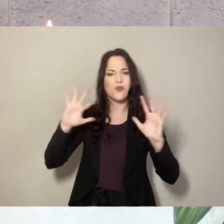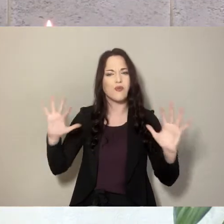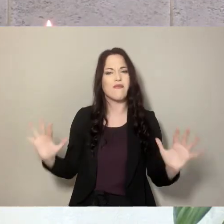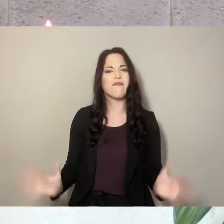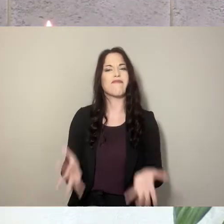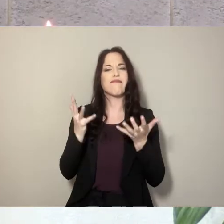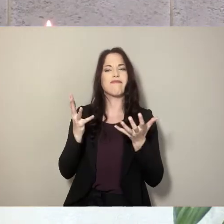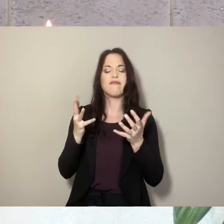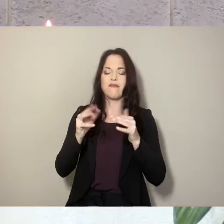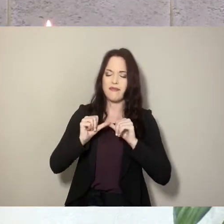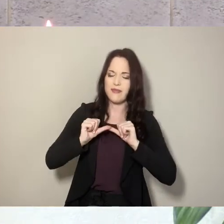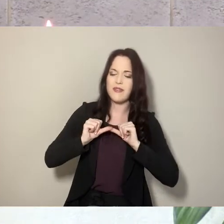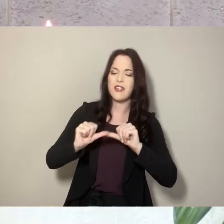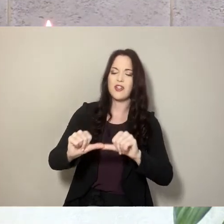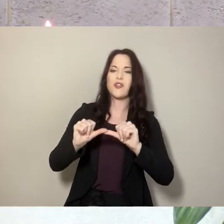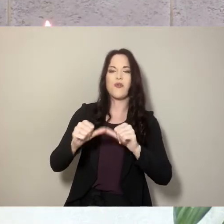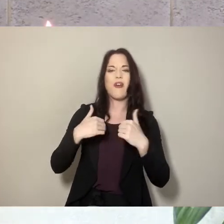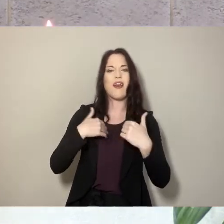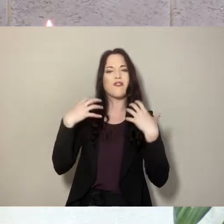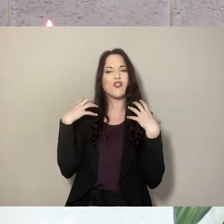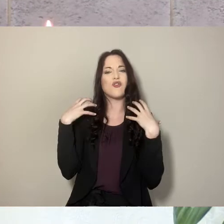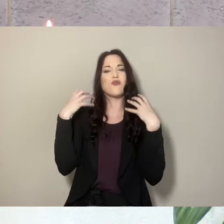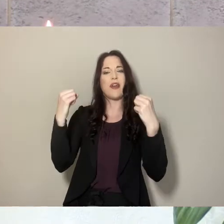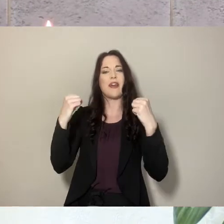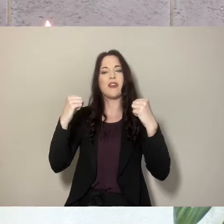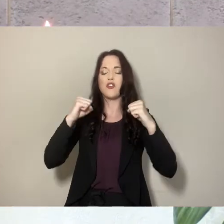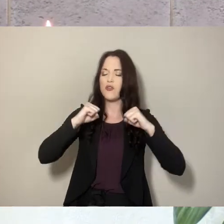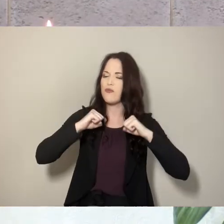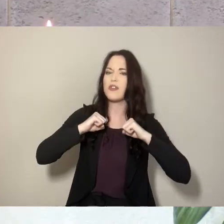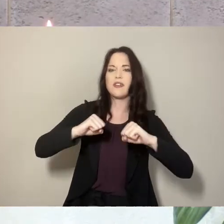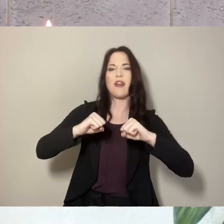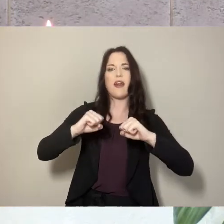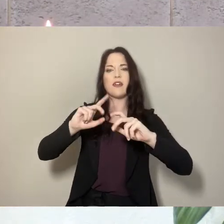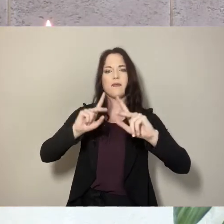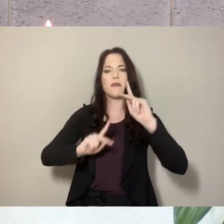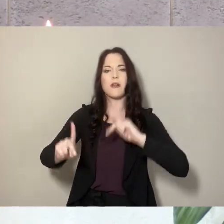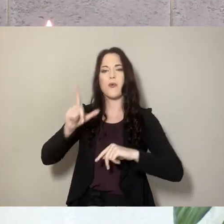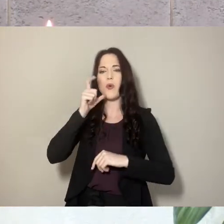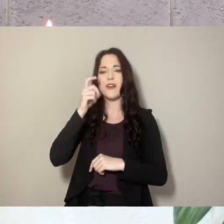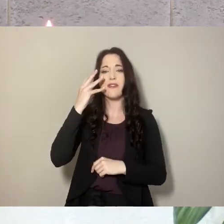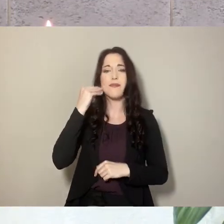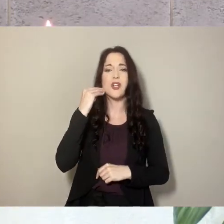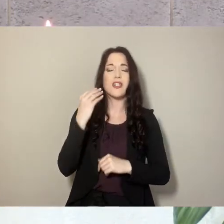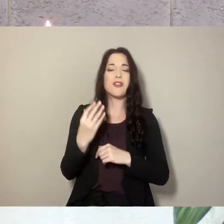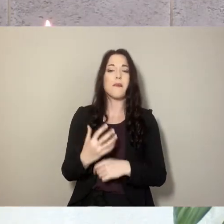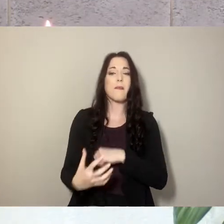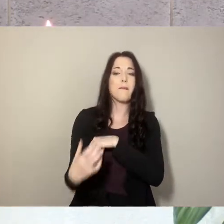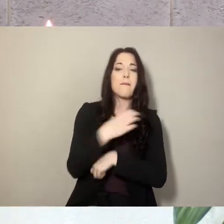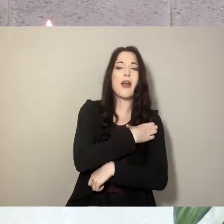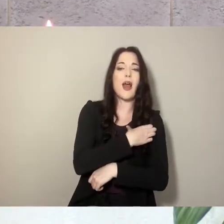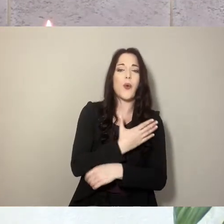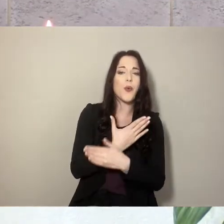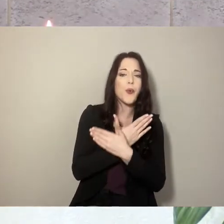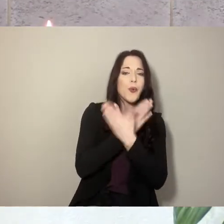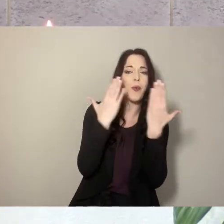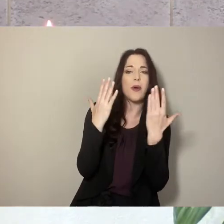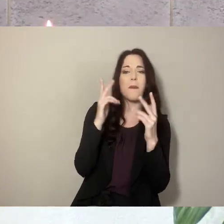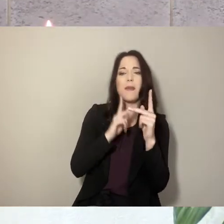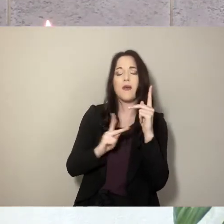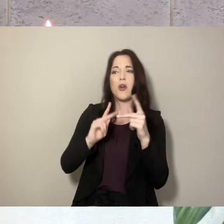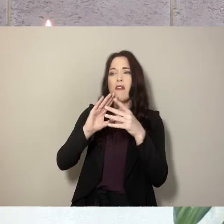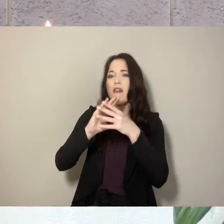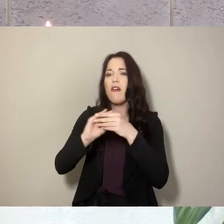to continue to have strength to protect those who are powerless, those who are voiceless, those who are in need